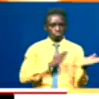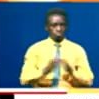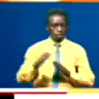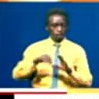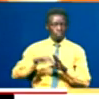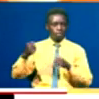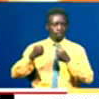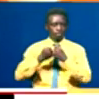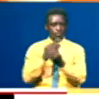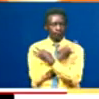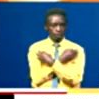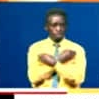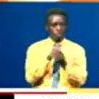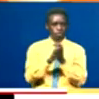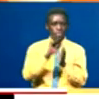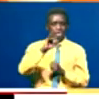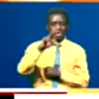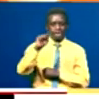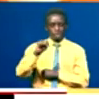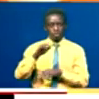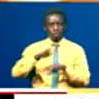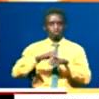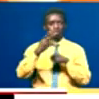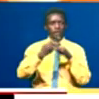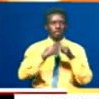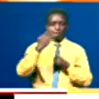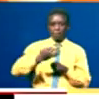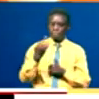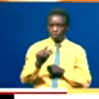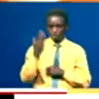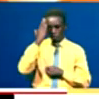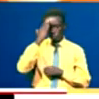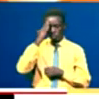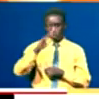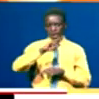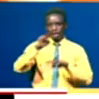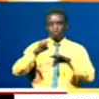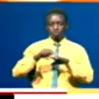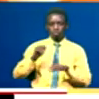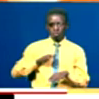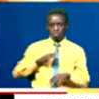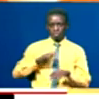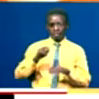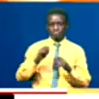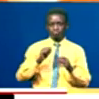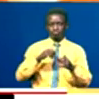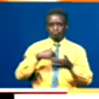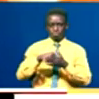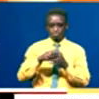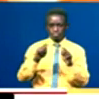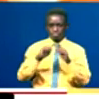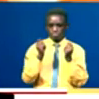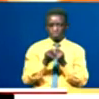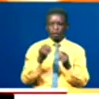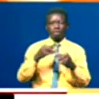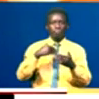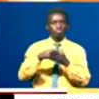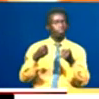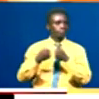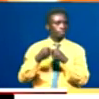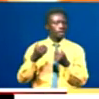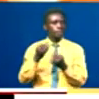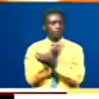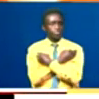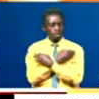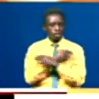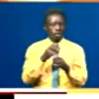Tehran in Tehran on the 28th of March. Meanwhile, the national women's soccer team, the Harambee Starlets, will play an international friendly match against Albania on